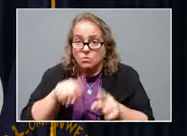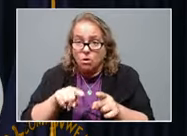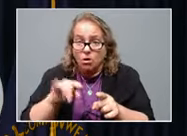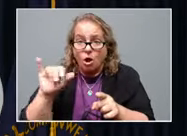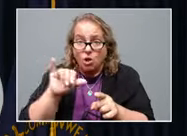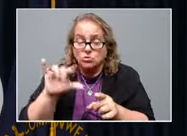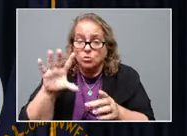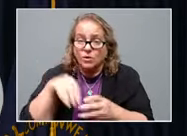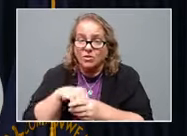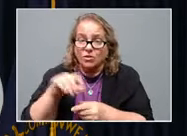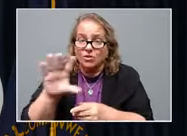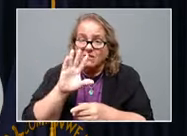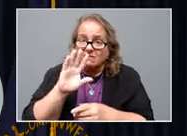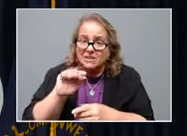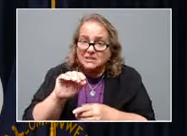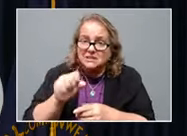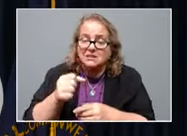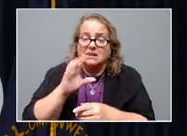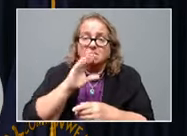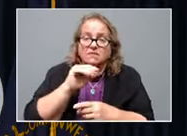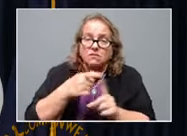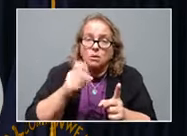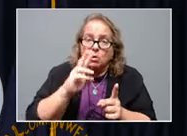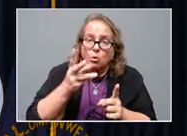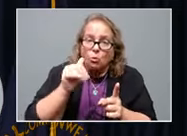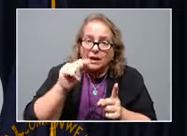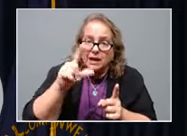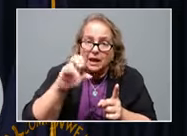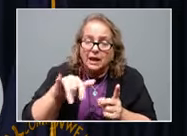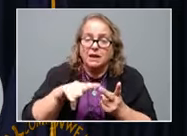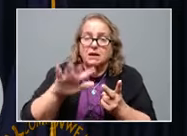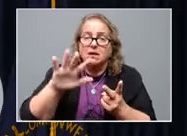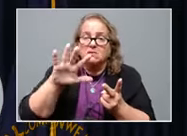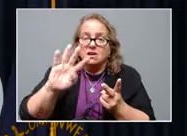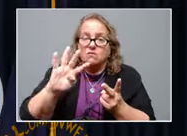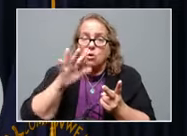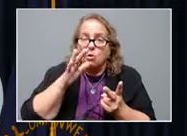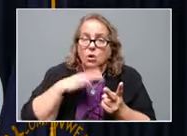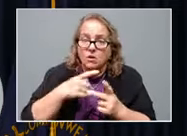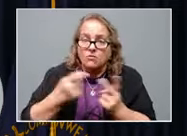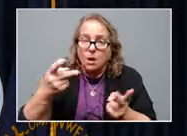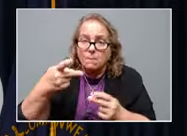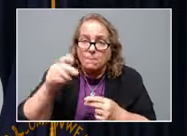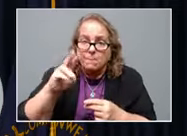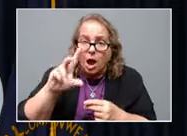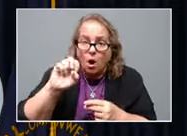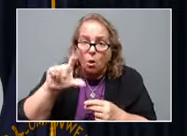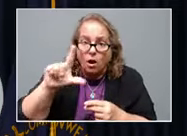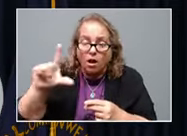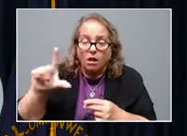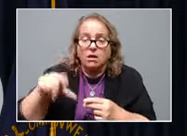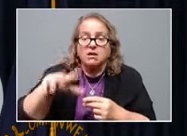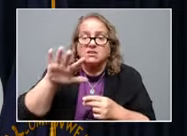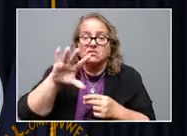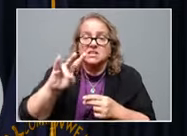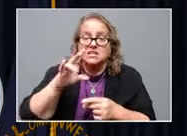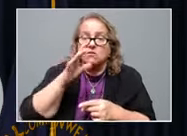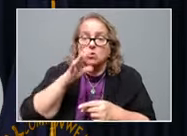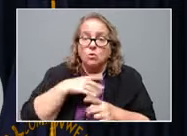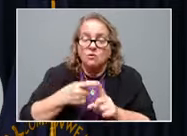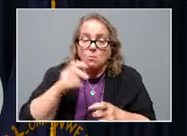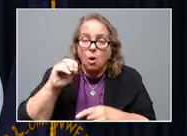50s, a 50-year-old from Whitley County, a 54-year-old woman from Powell County, a 57-year-old woman from Ohio